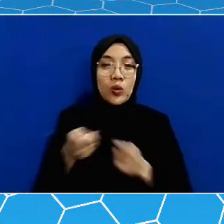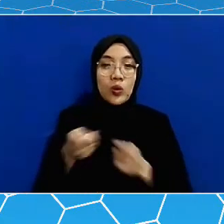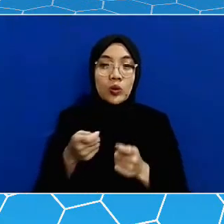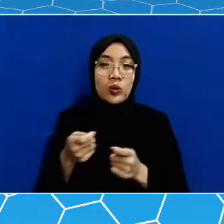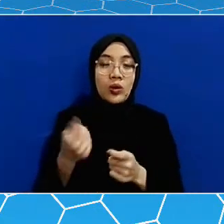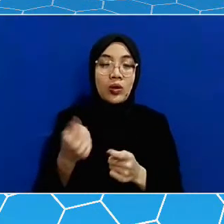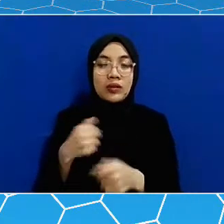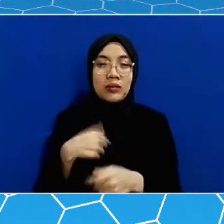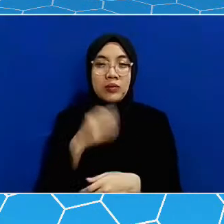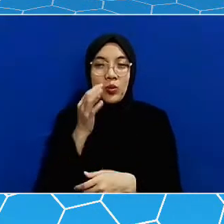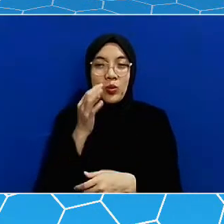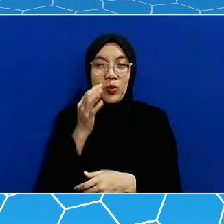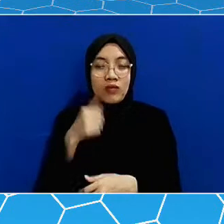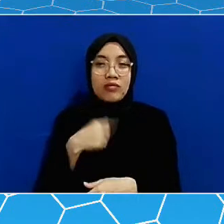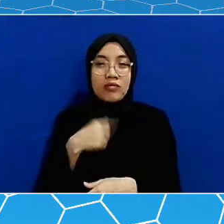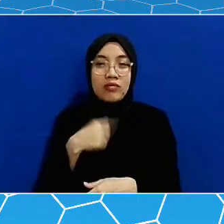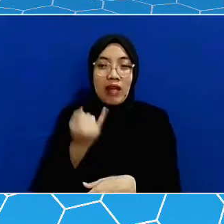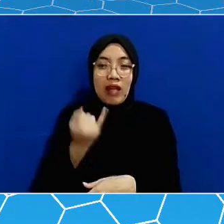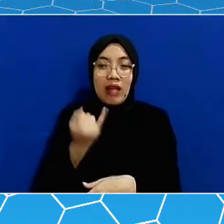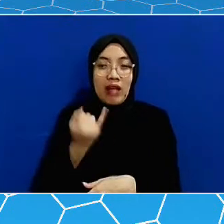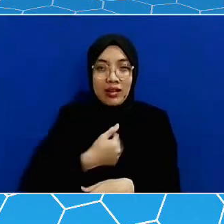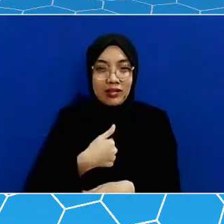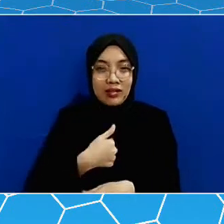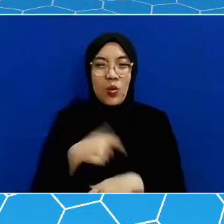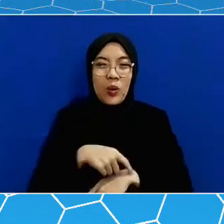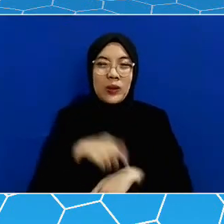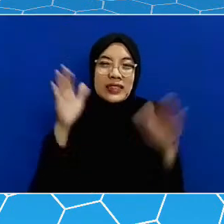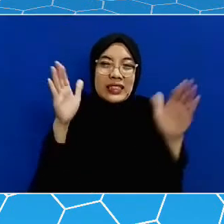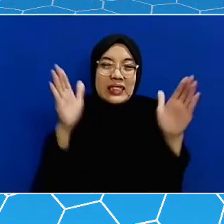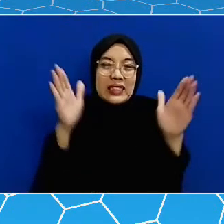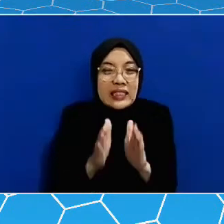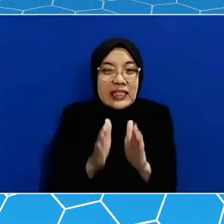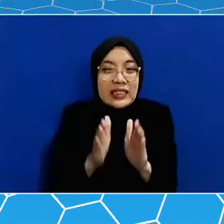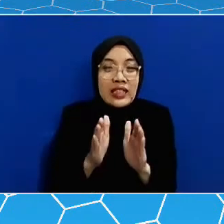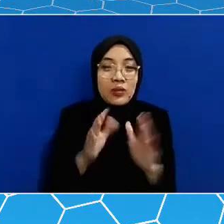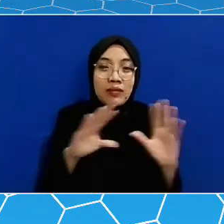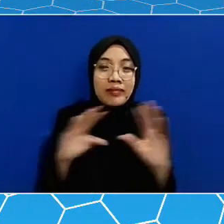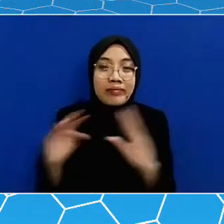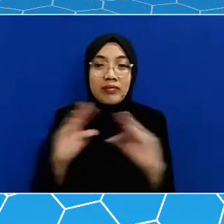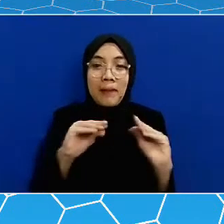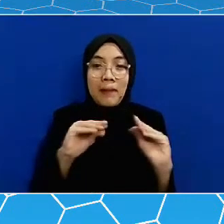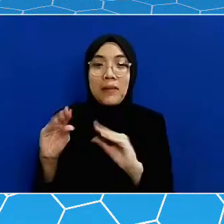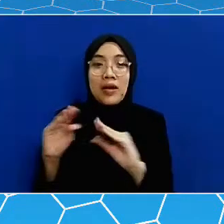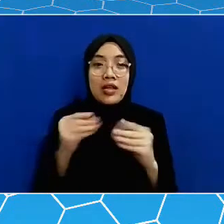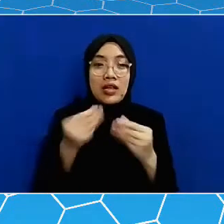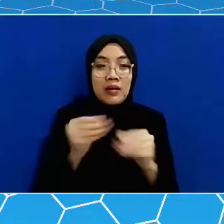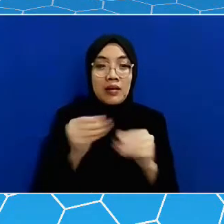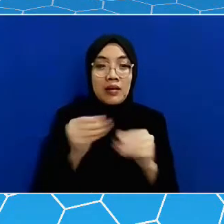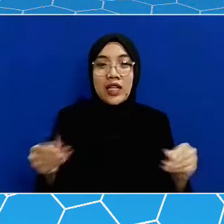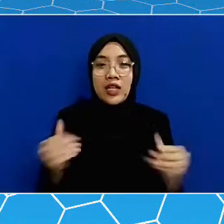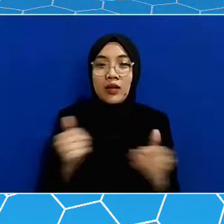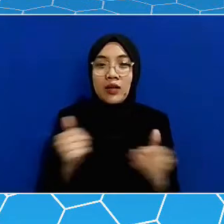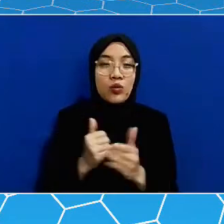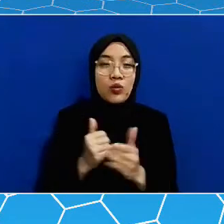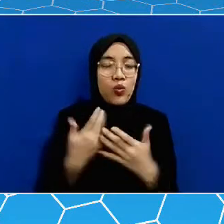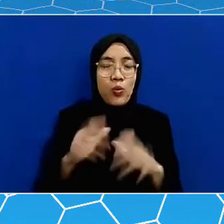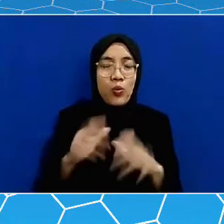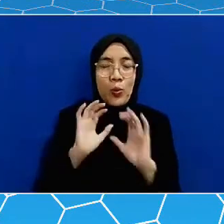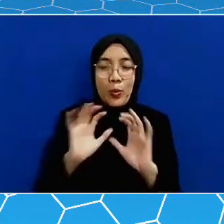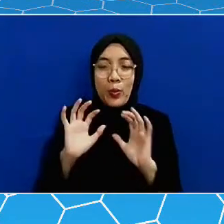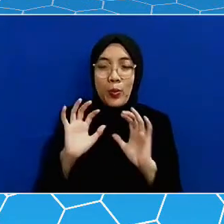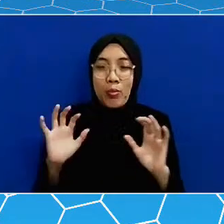short to do justice for the very rich content that we saw today. So my apologies for that, and we'll do better at the